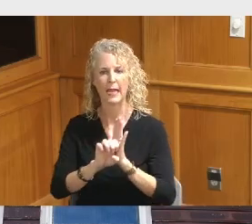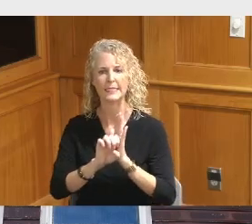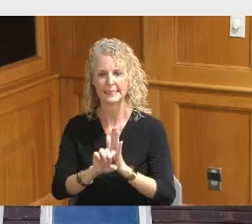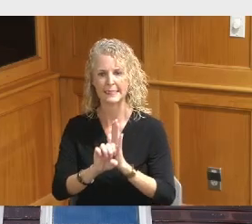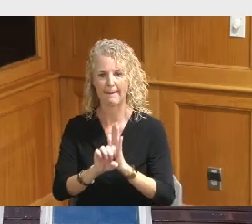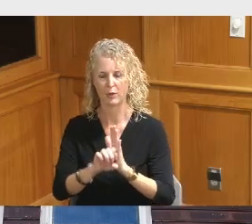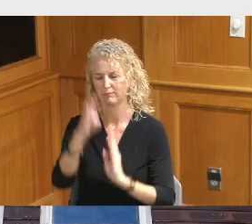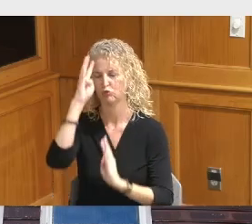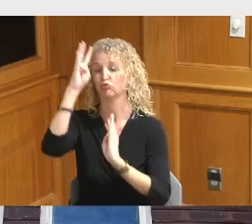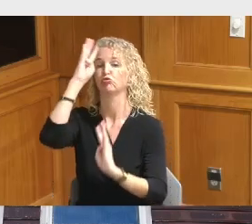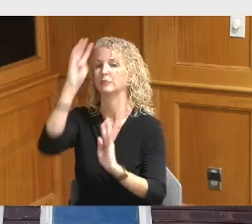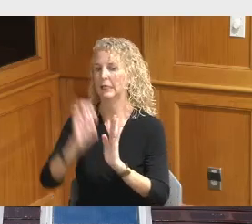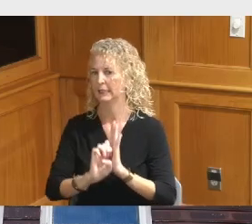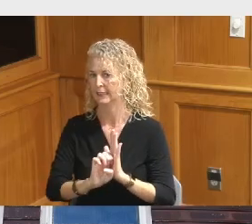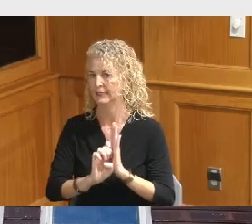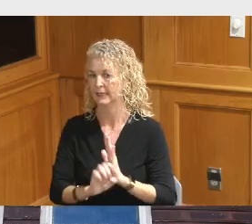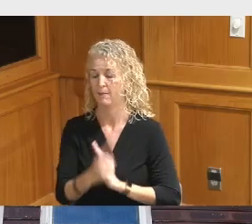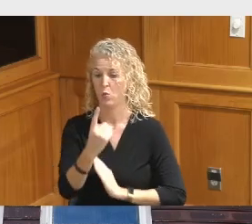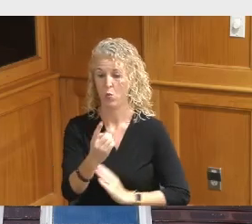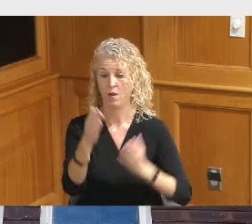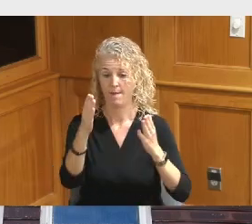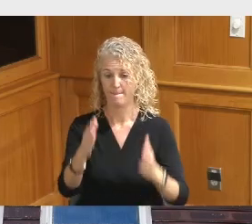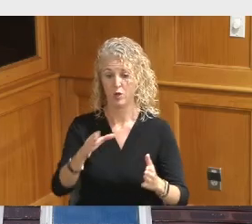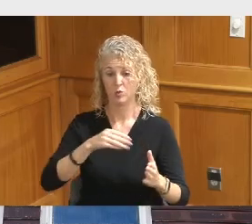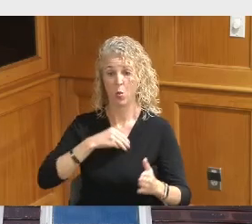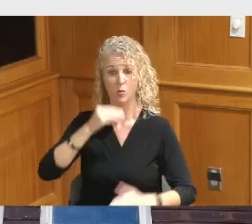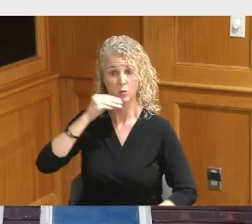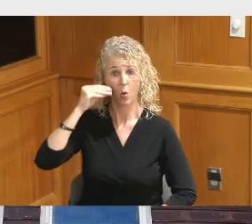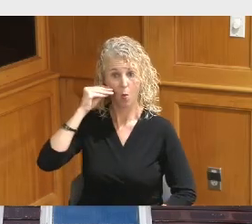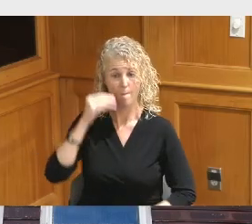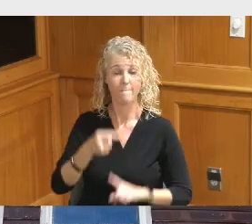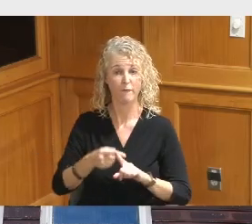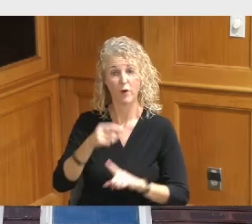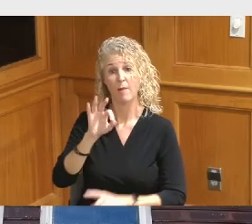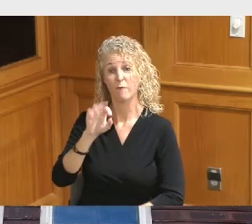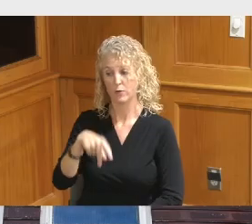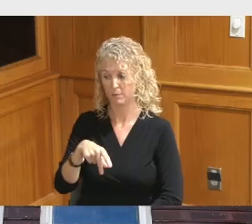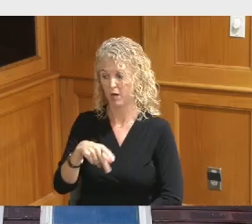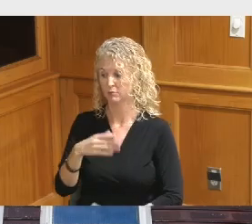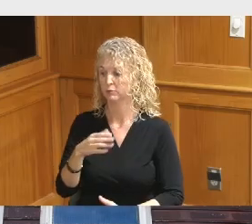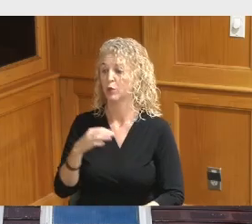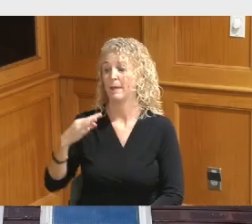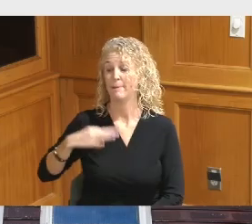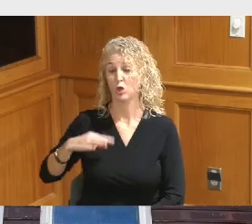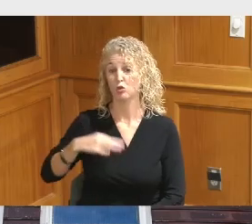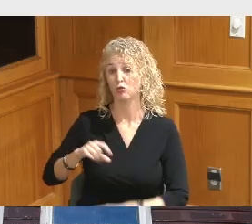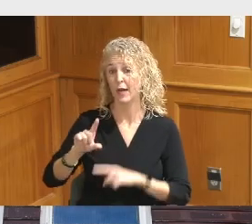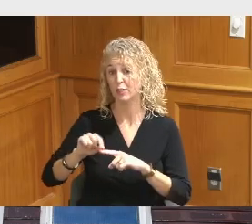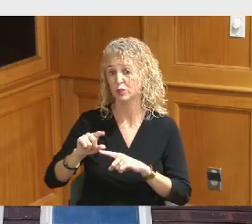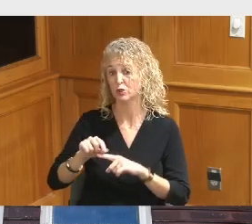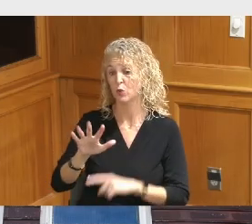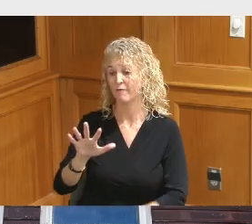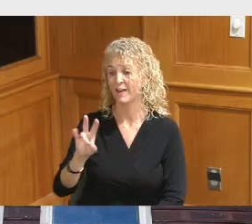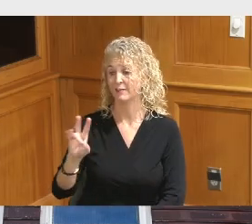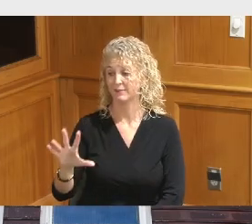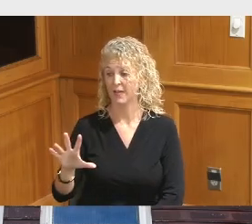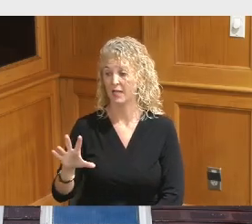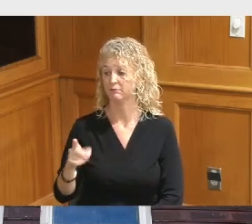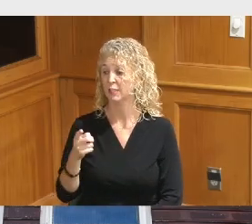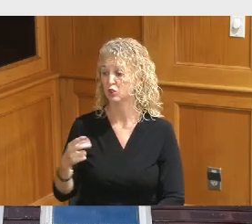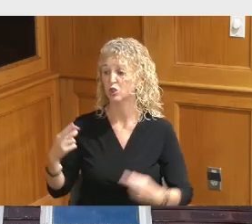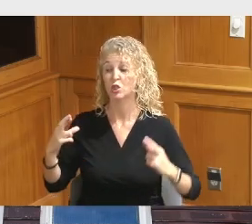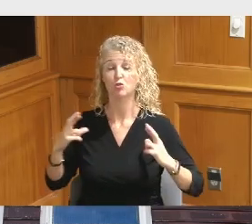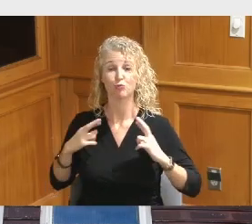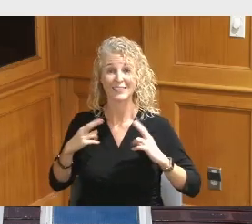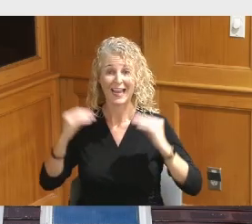we created an example of a single homeowner in Forest Park. She's got a credit score of 575, and she is a